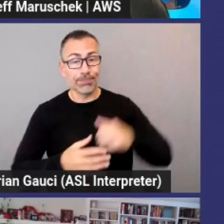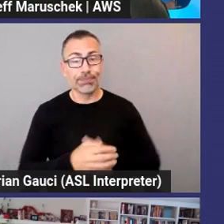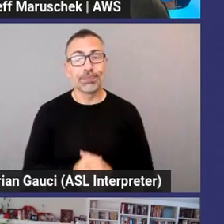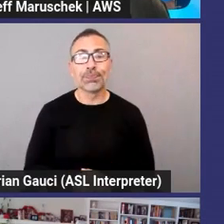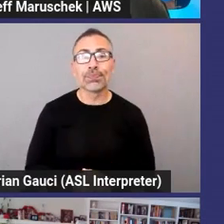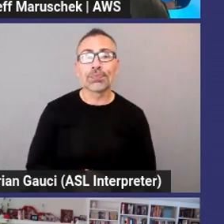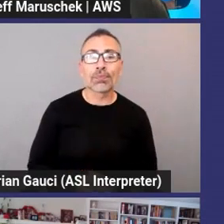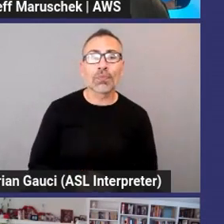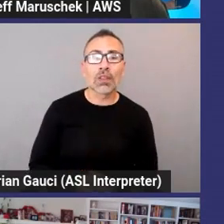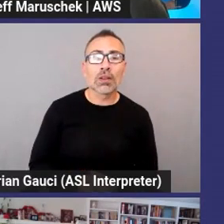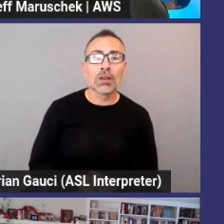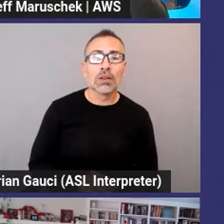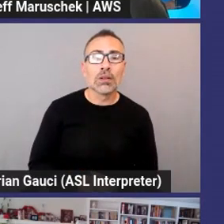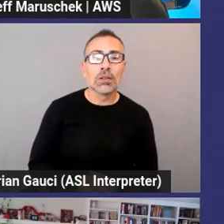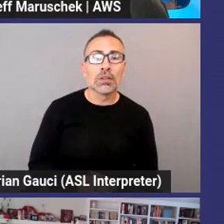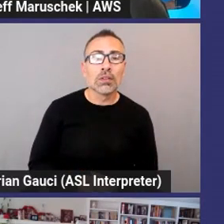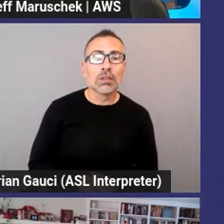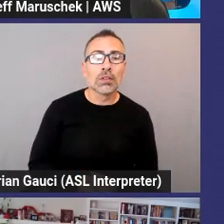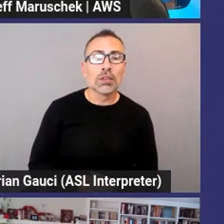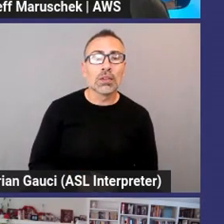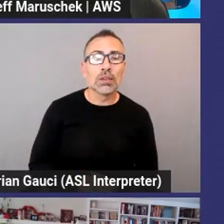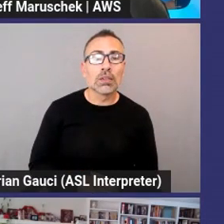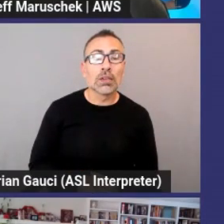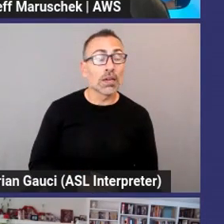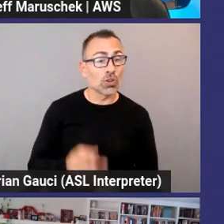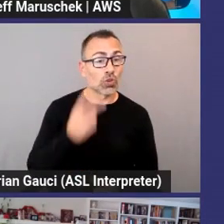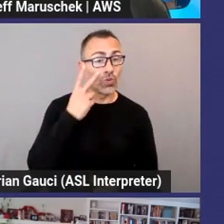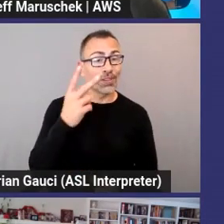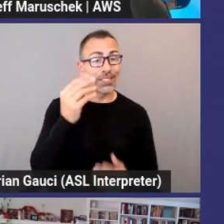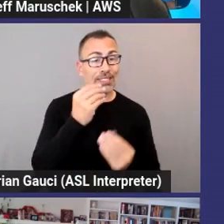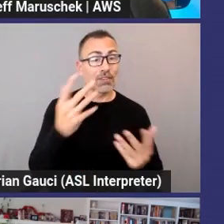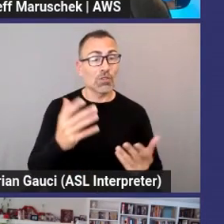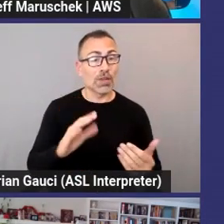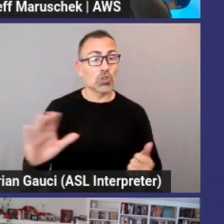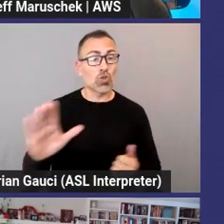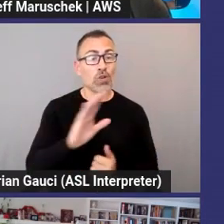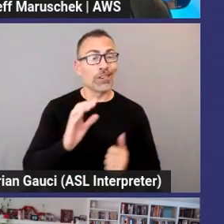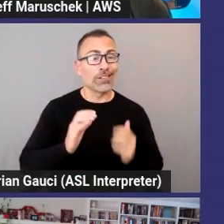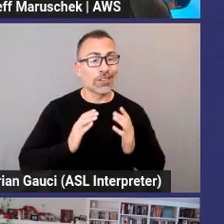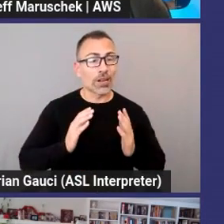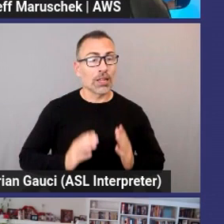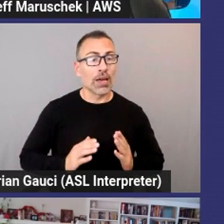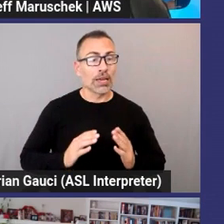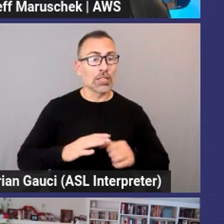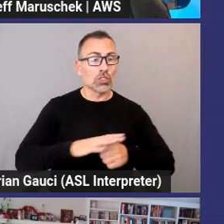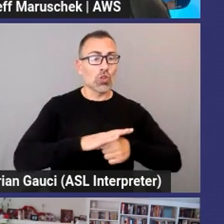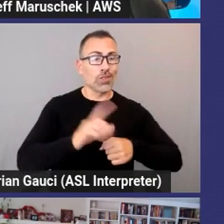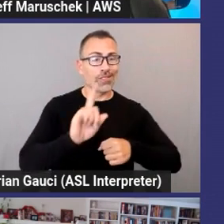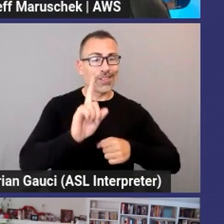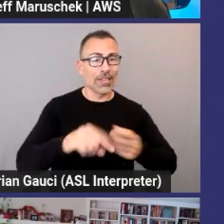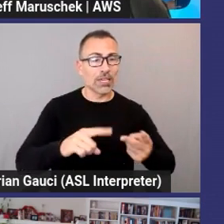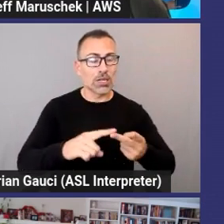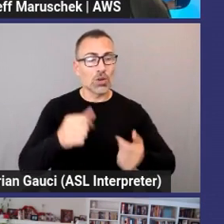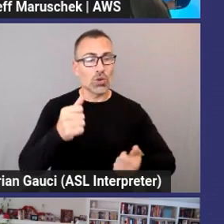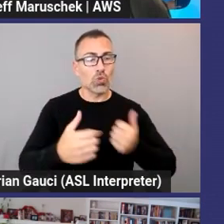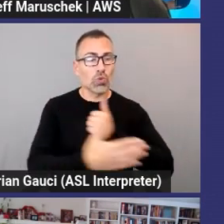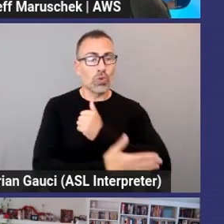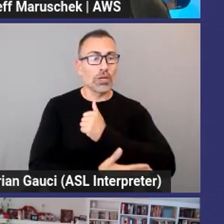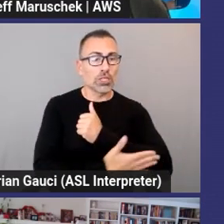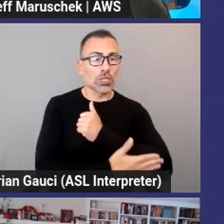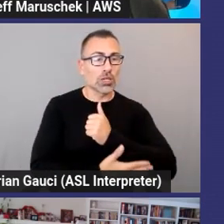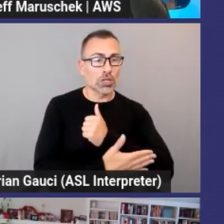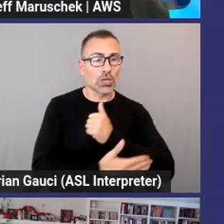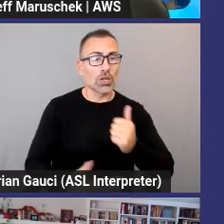one of these log streams. You can see information on your client location, which country, subdivision, metro city does it represent,